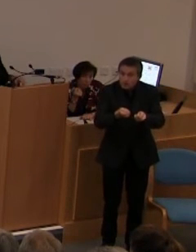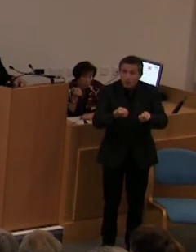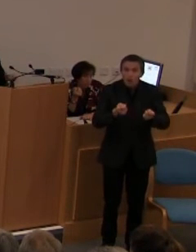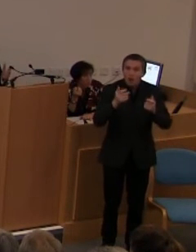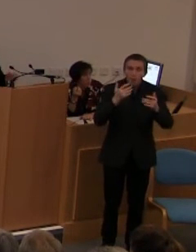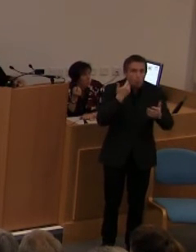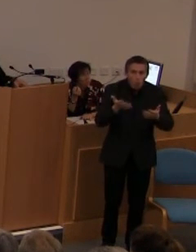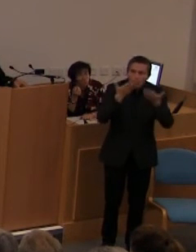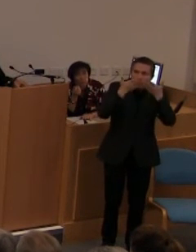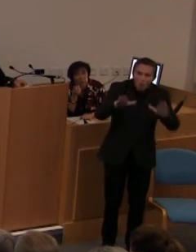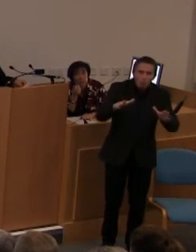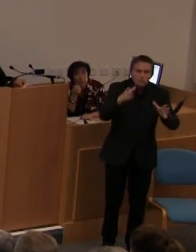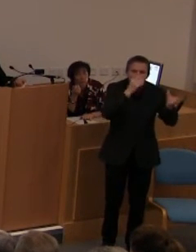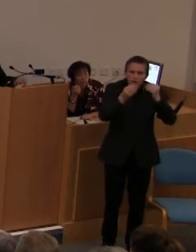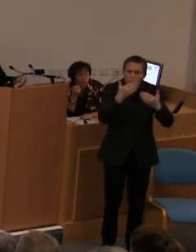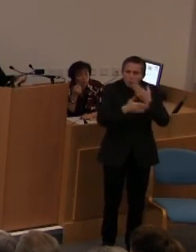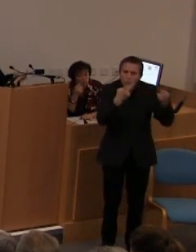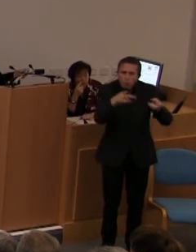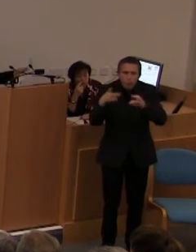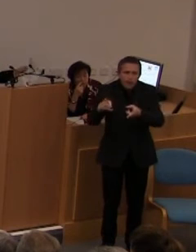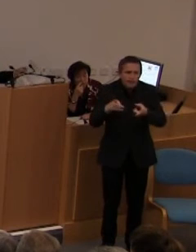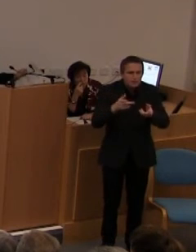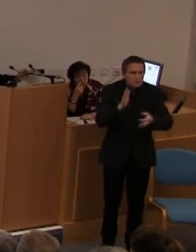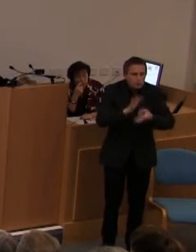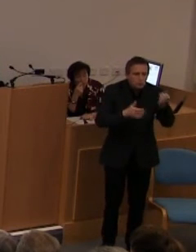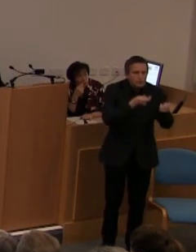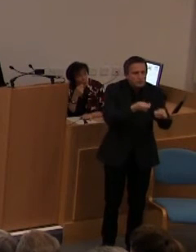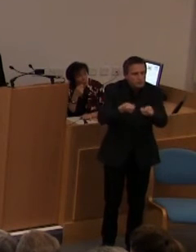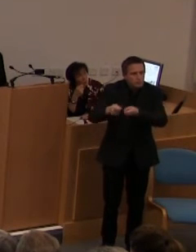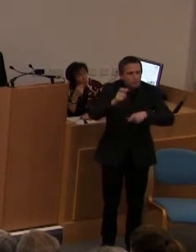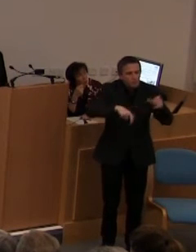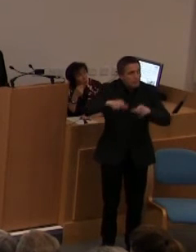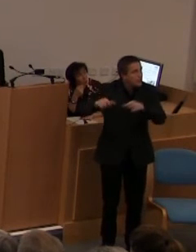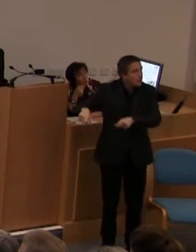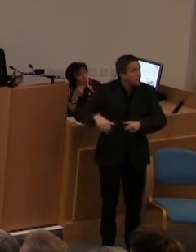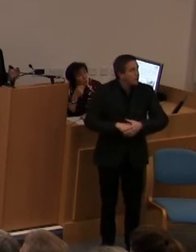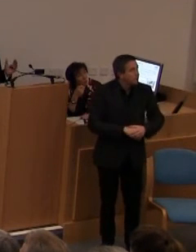new ways of working, better treatments, learning from others.